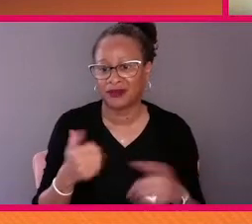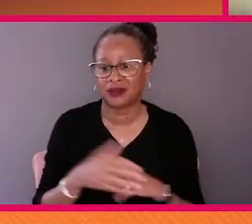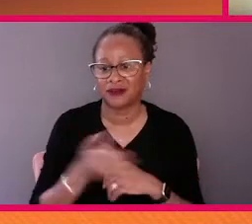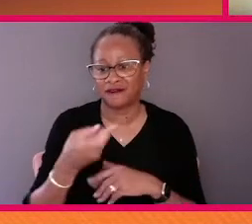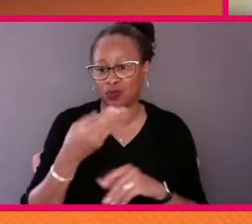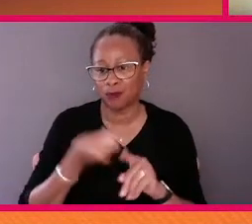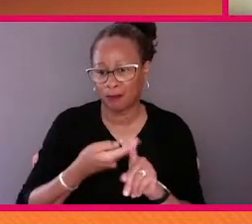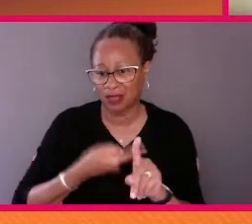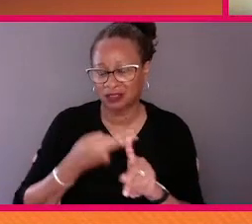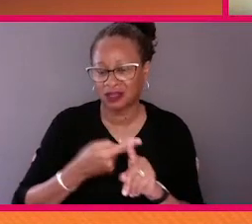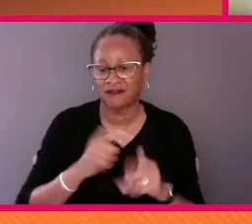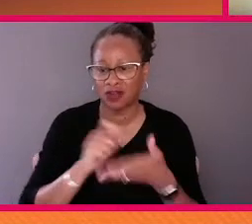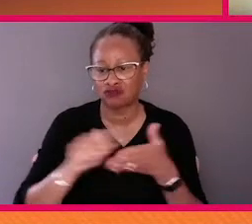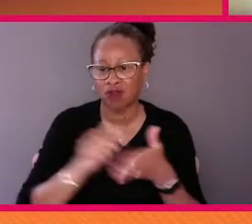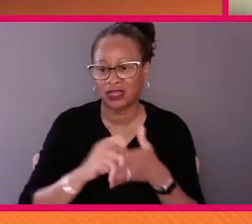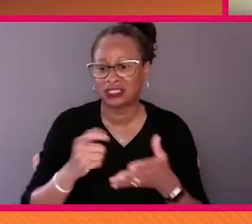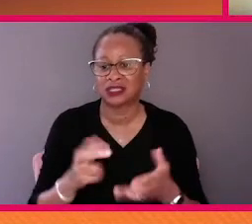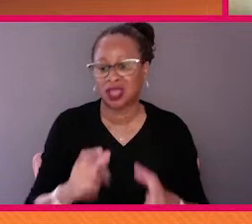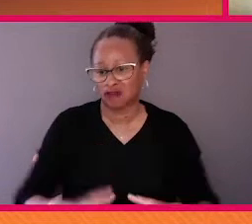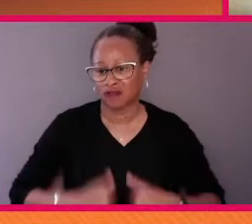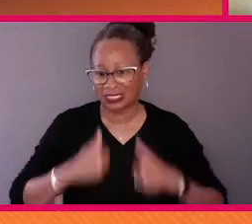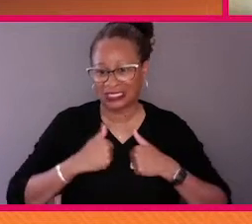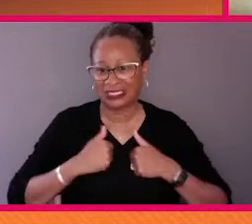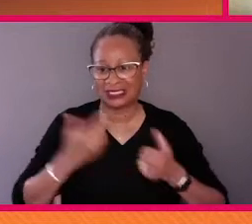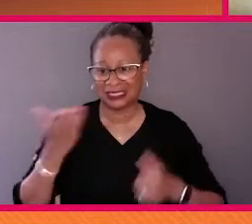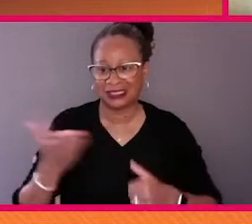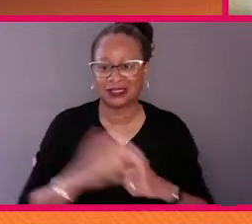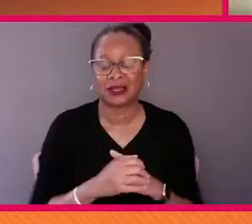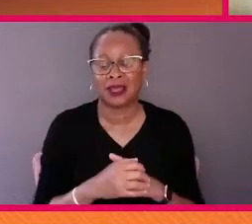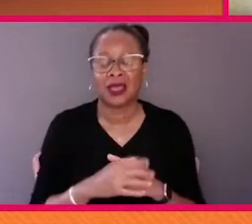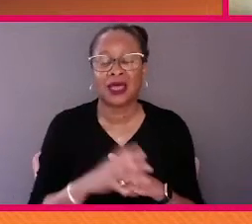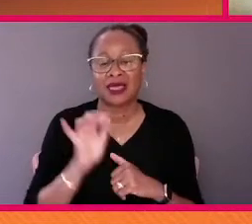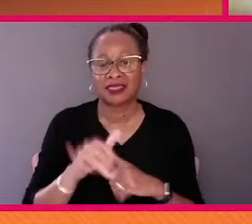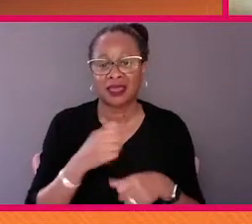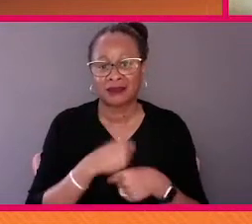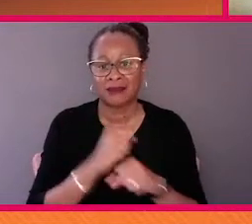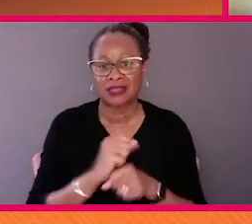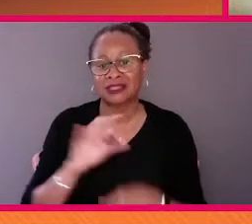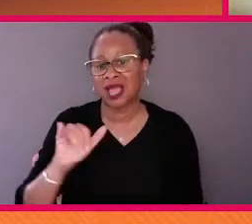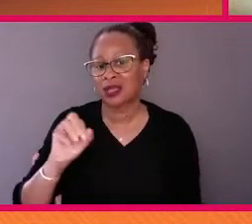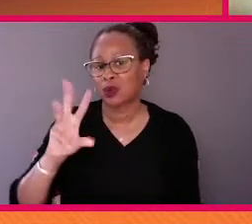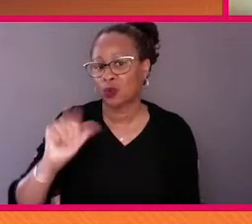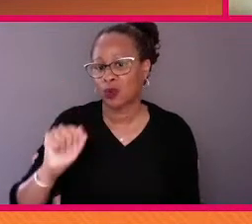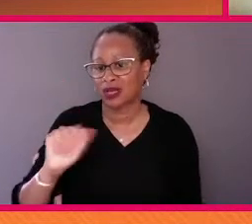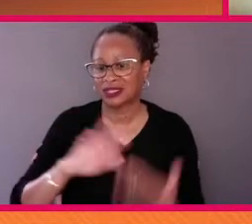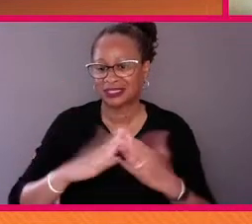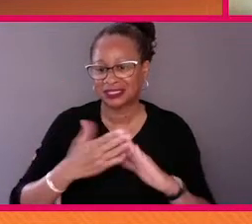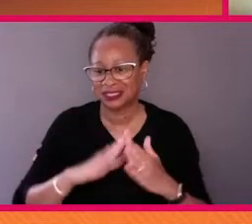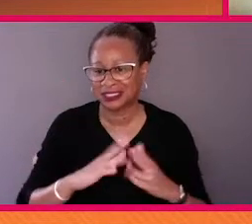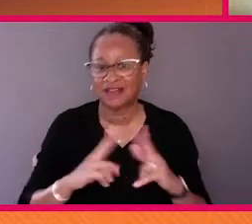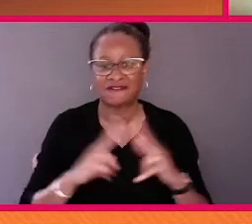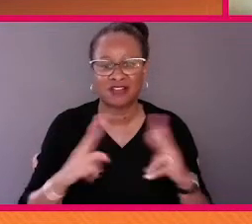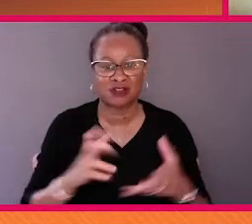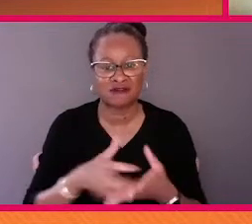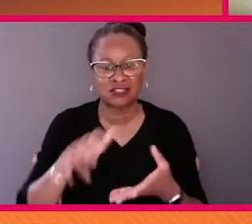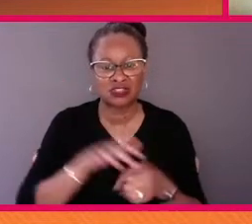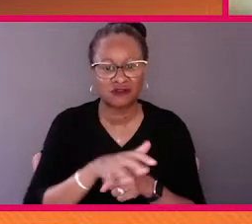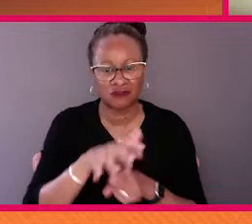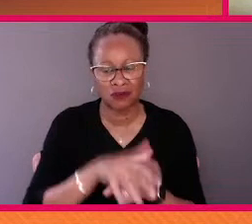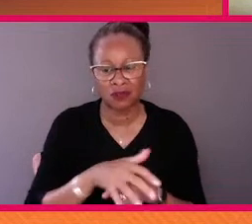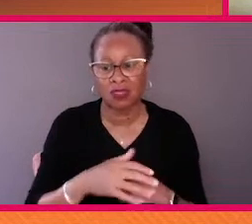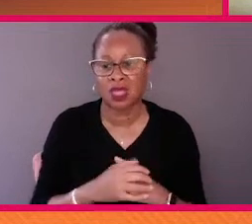writing residency. And then this that made Iowa City become really rich in terms of, you